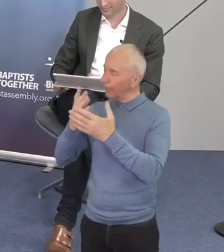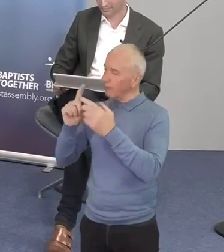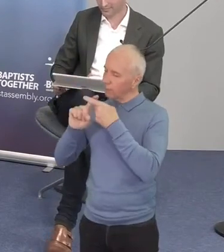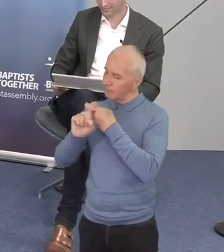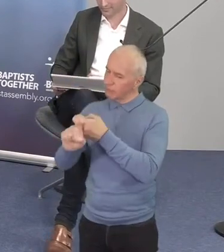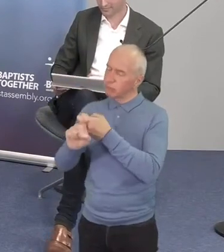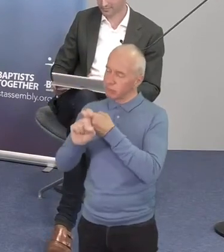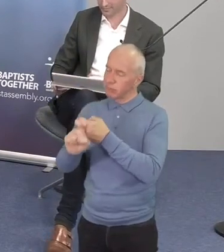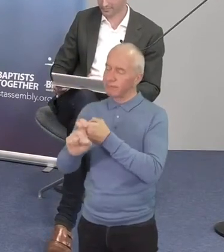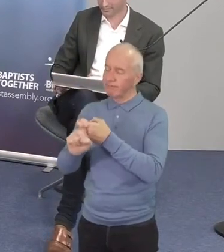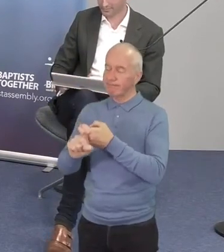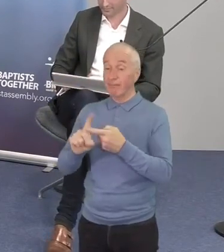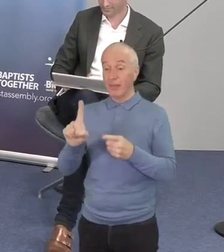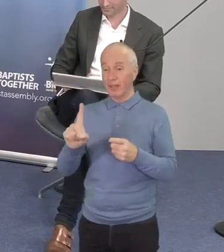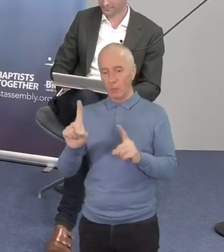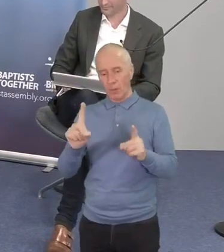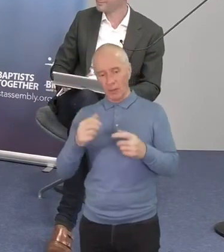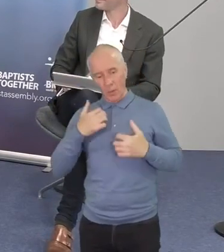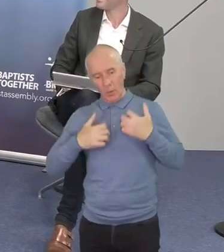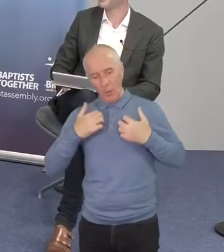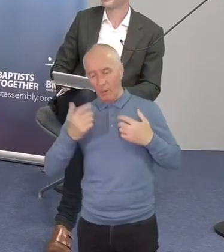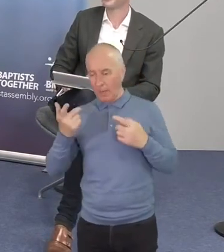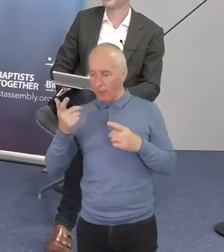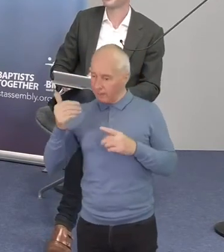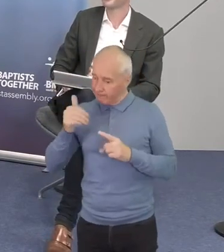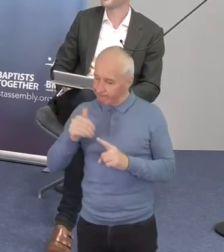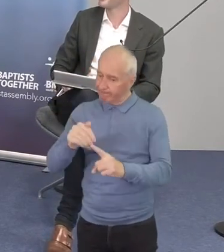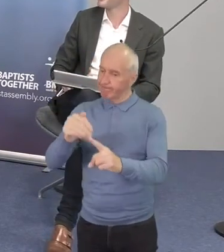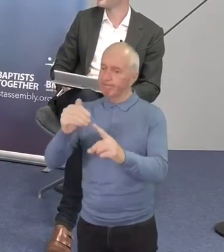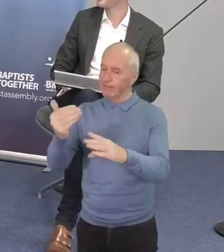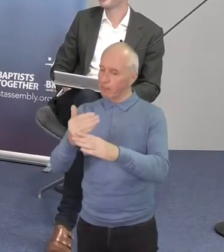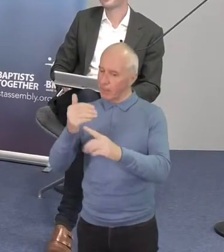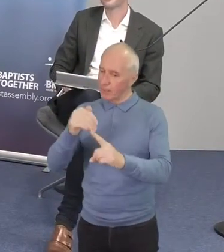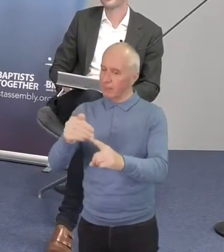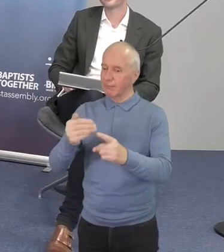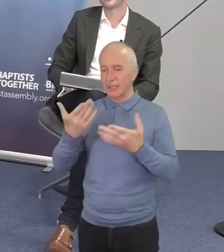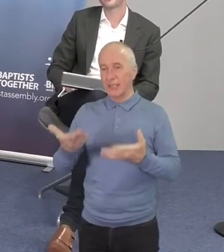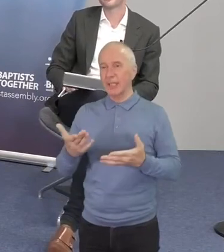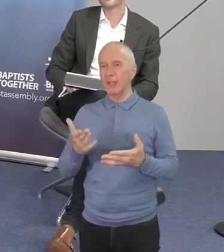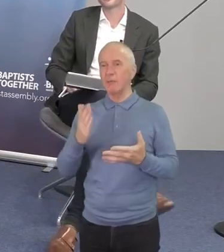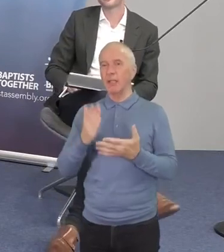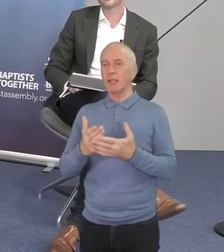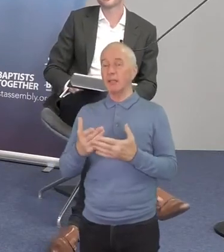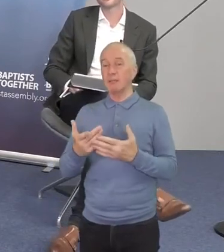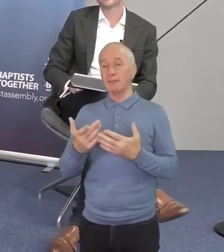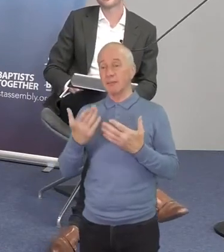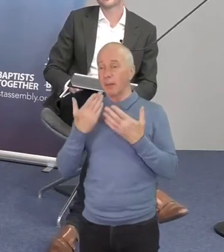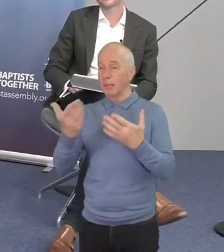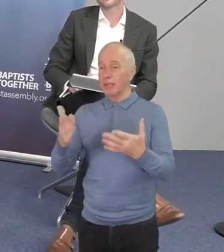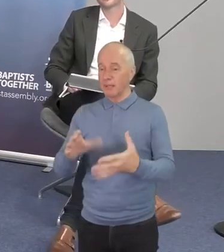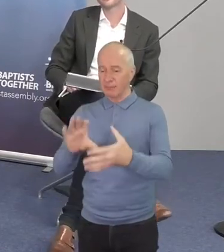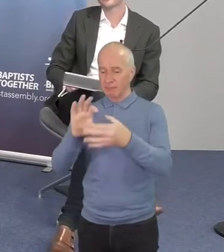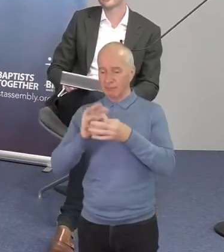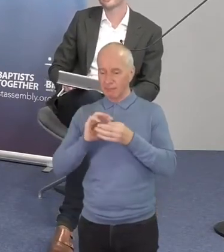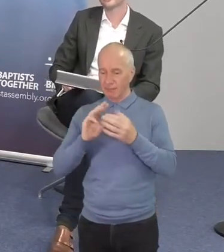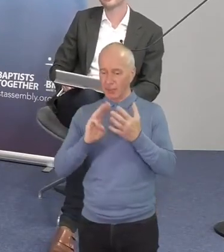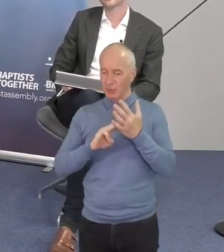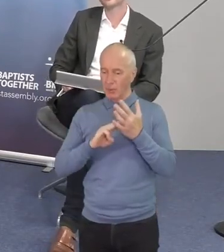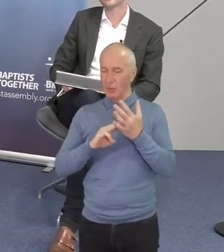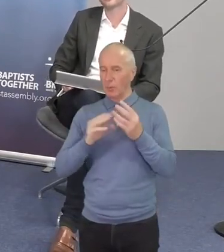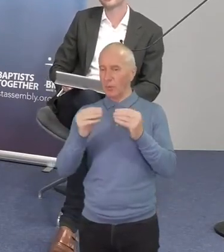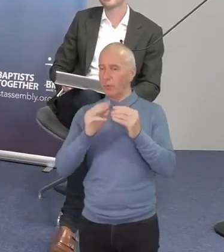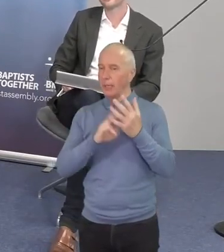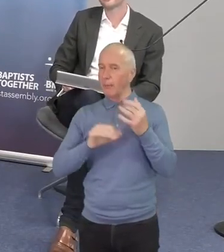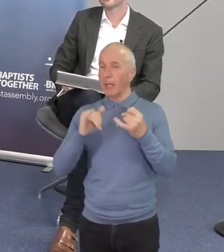today. I do hope to plug and say, please link up with BMS. You can get more